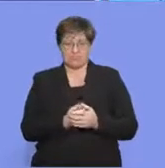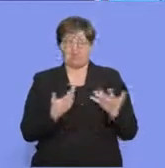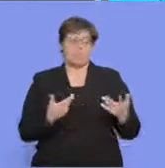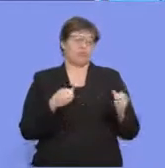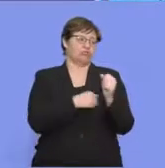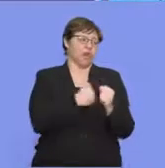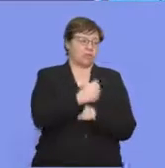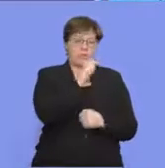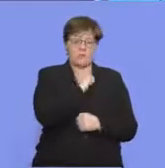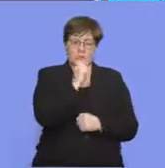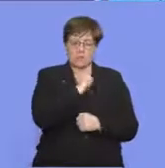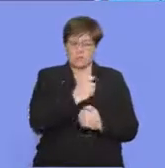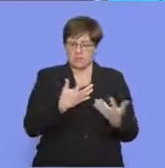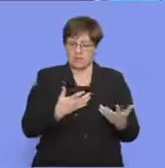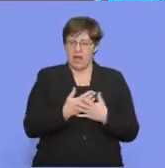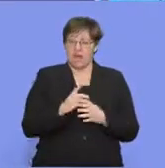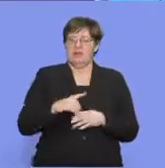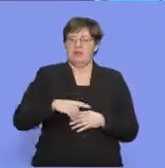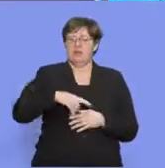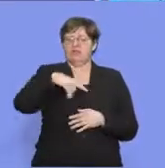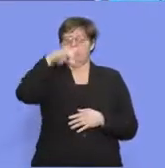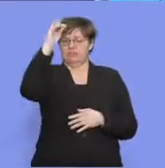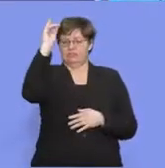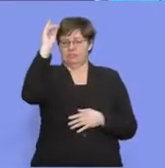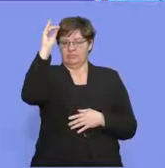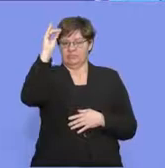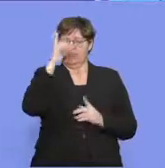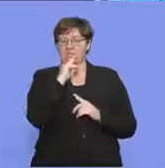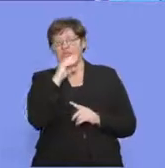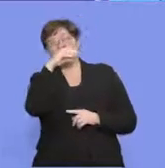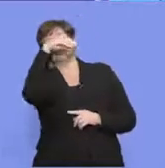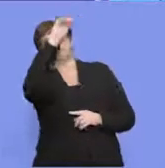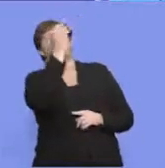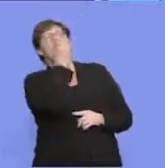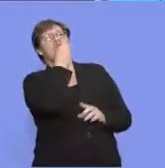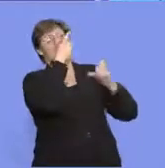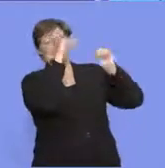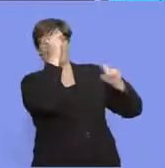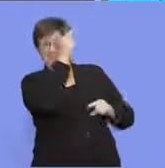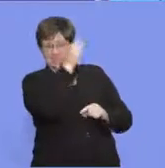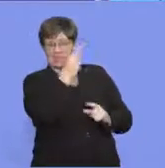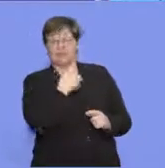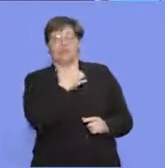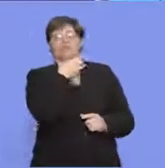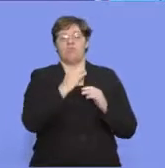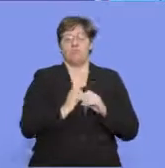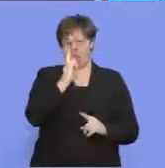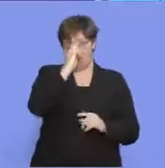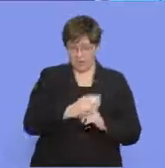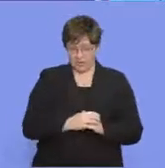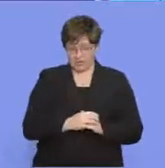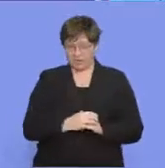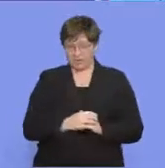or a structure, for example, the giraffes, if they stretch their necks, they would grow. If they